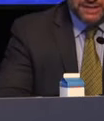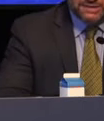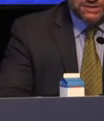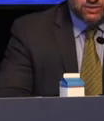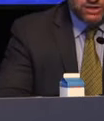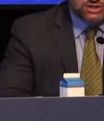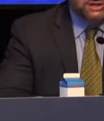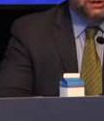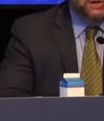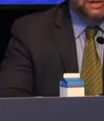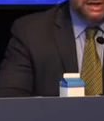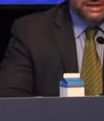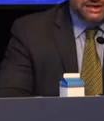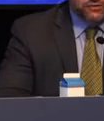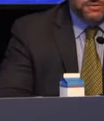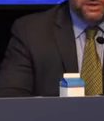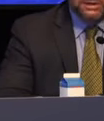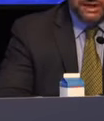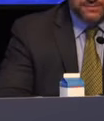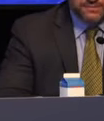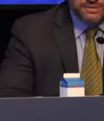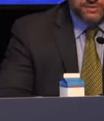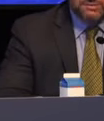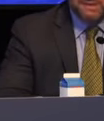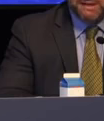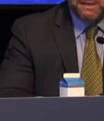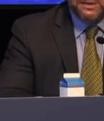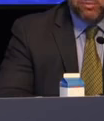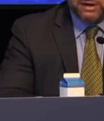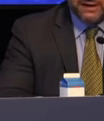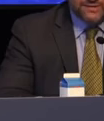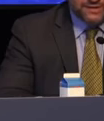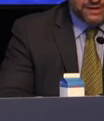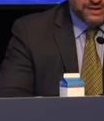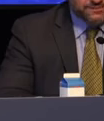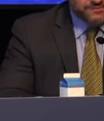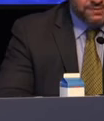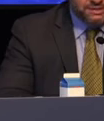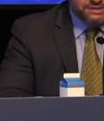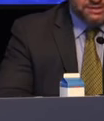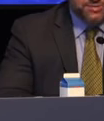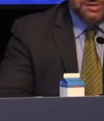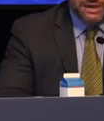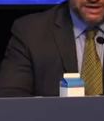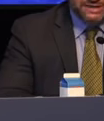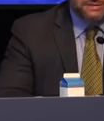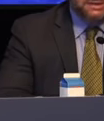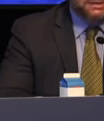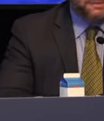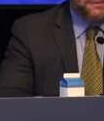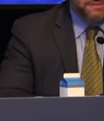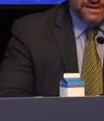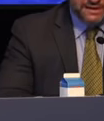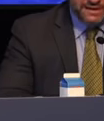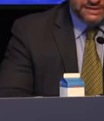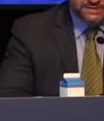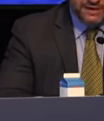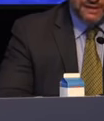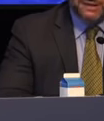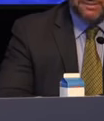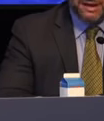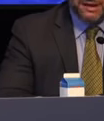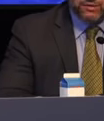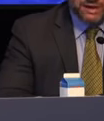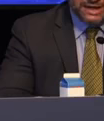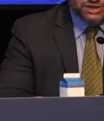of our economic situation since COVID-19 gripped our state was made public this morning at 11 o'clock. The preliminary estimates from BLS